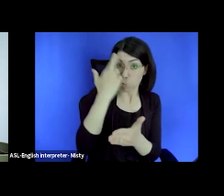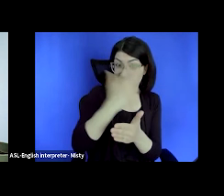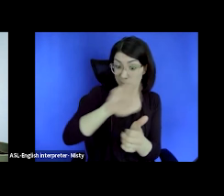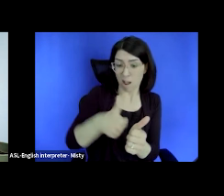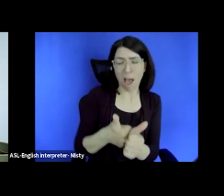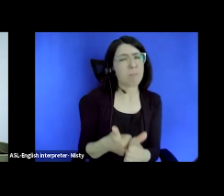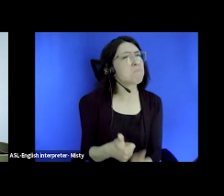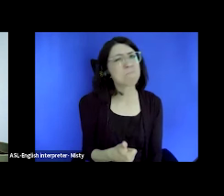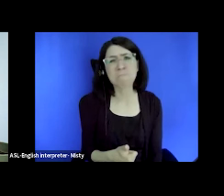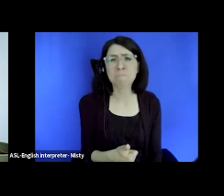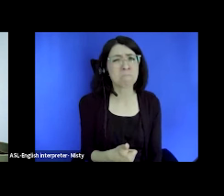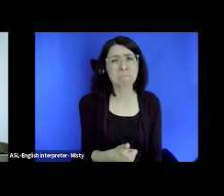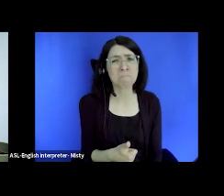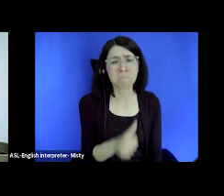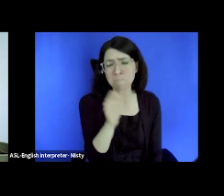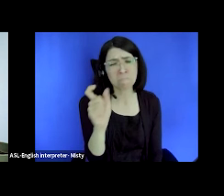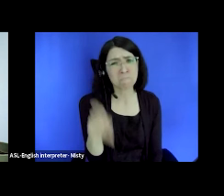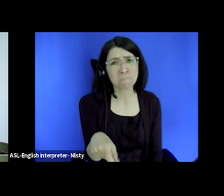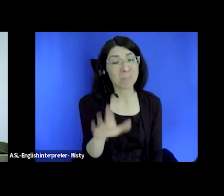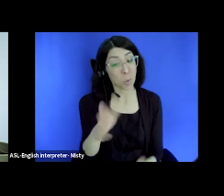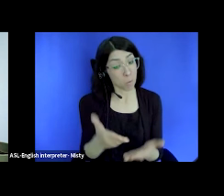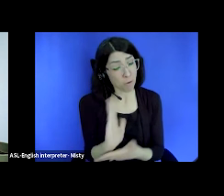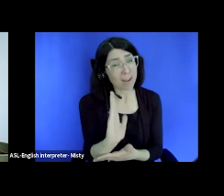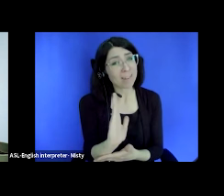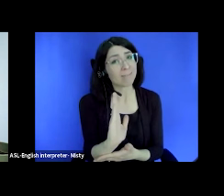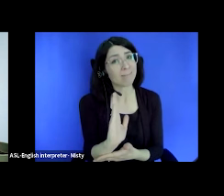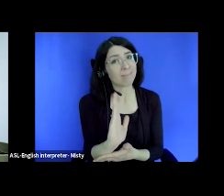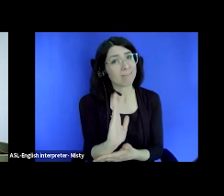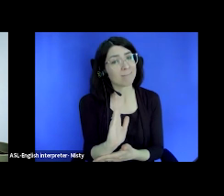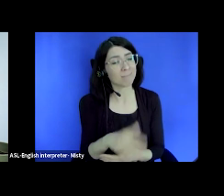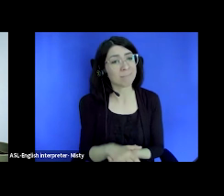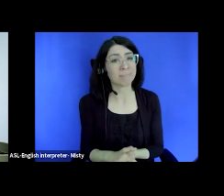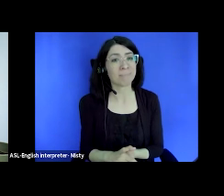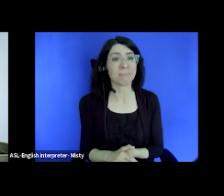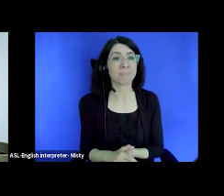the idea around responsibility. You have the right to